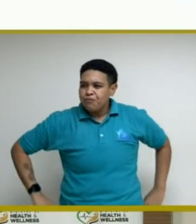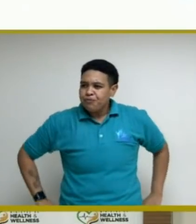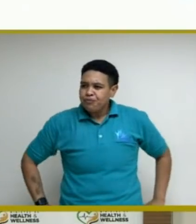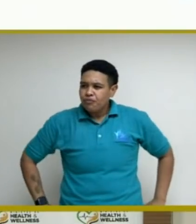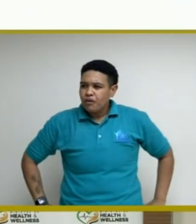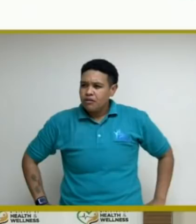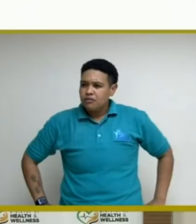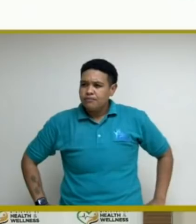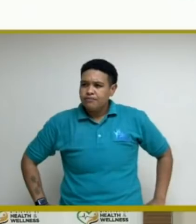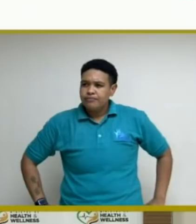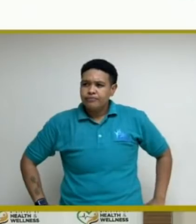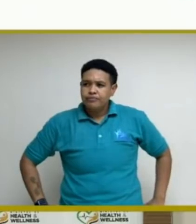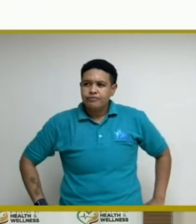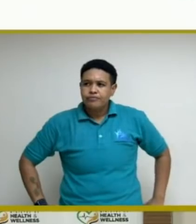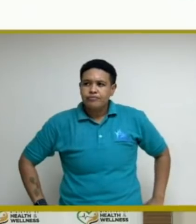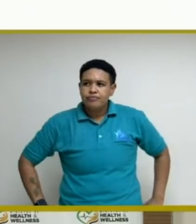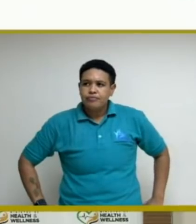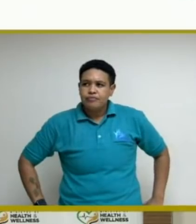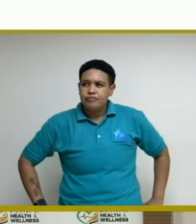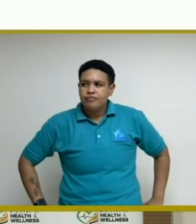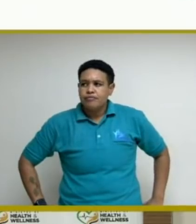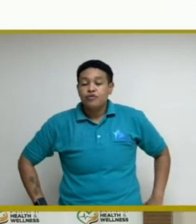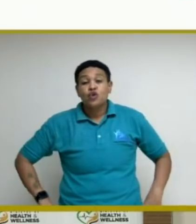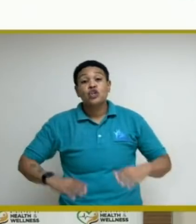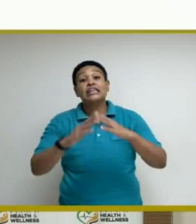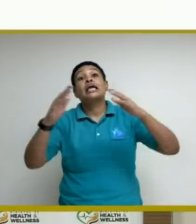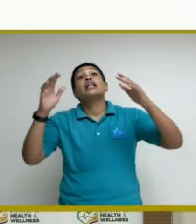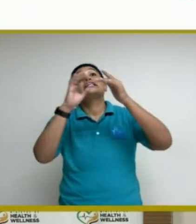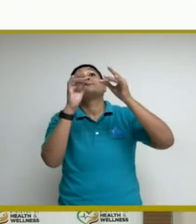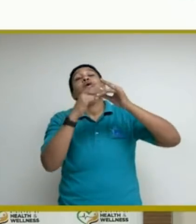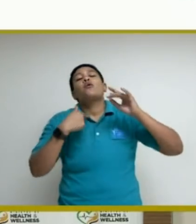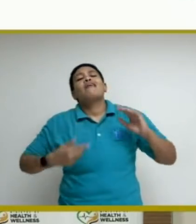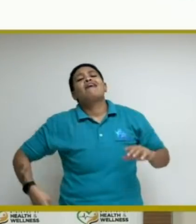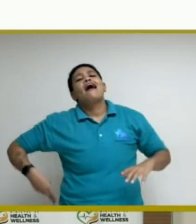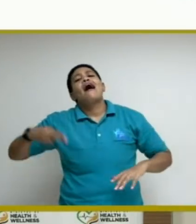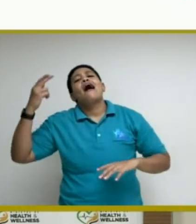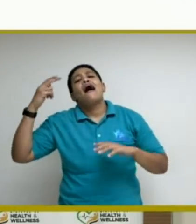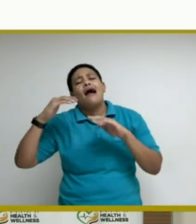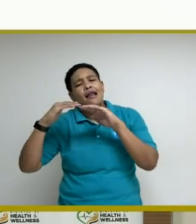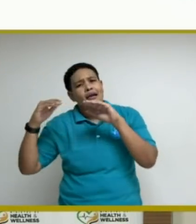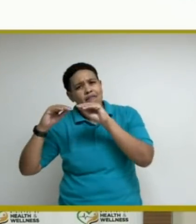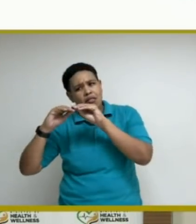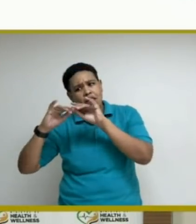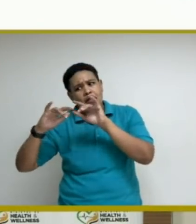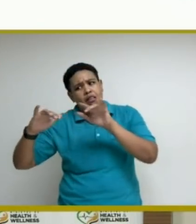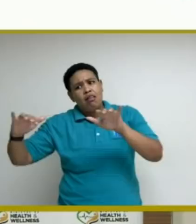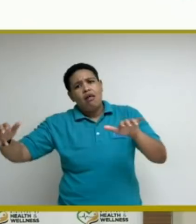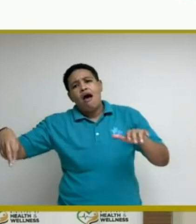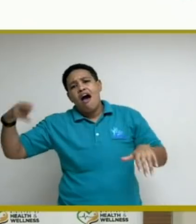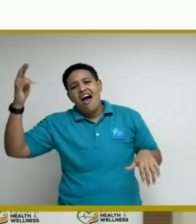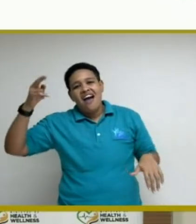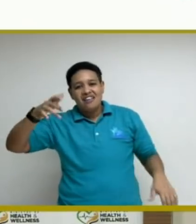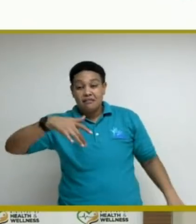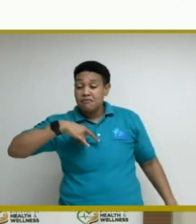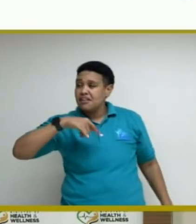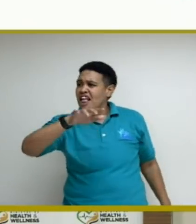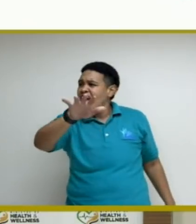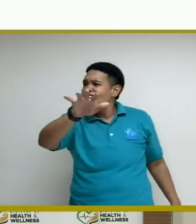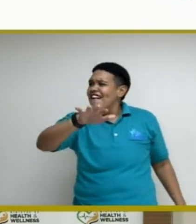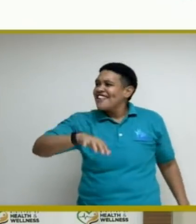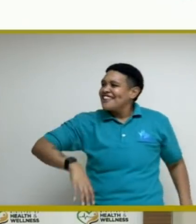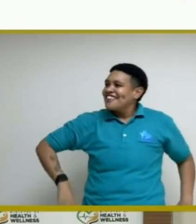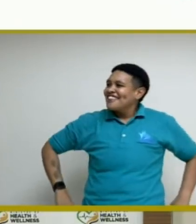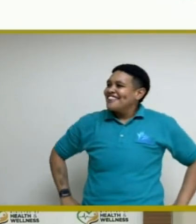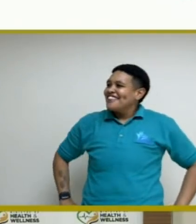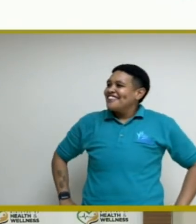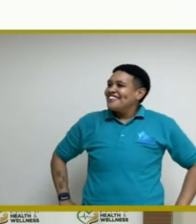generally speaking, for indicators, we still have a high level of geographical spread, so it's not time to let your guard down. We